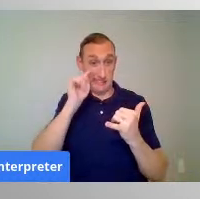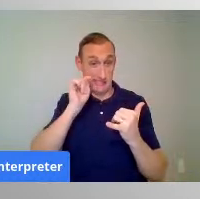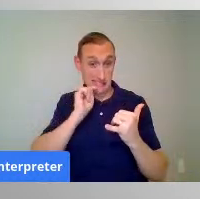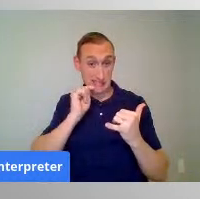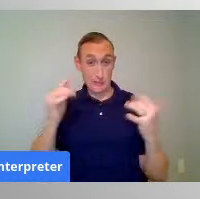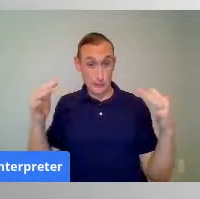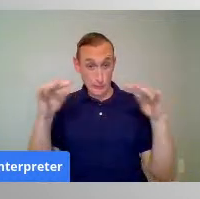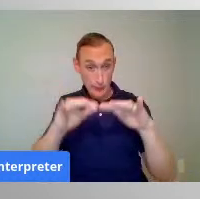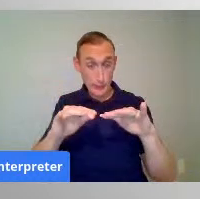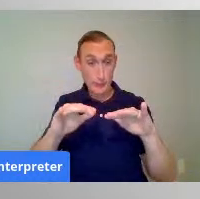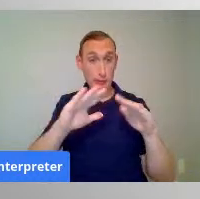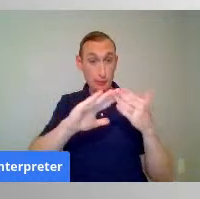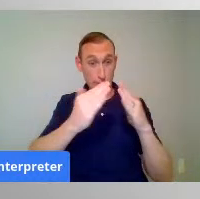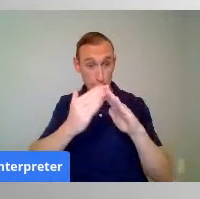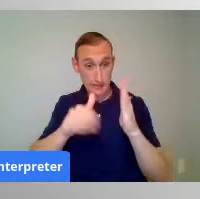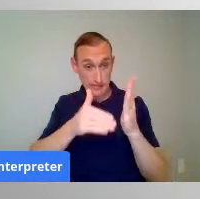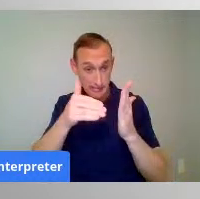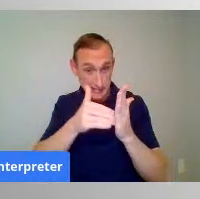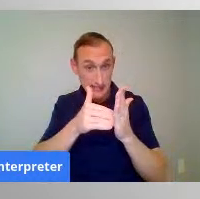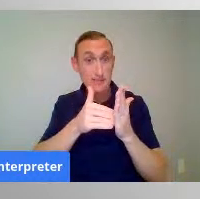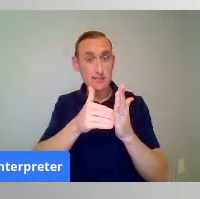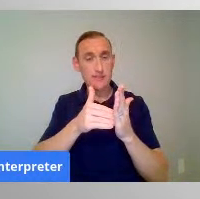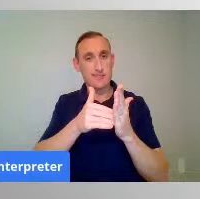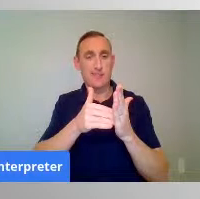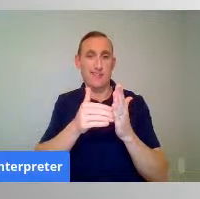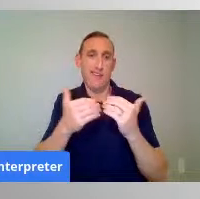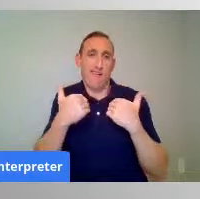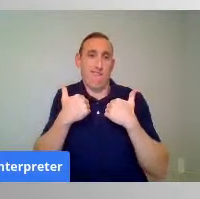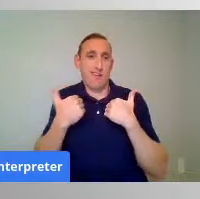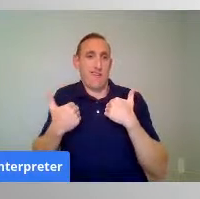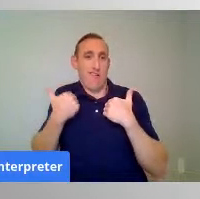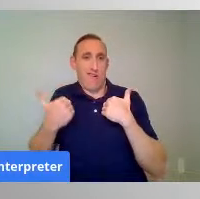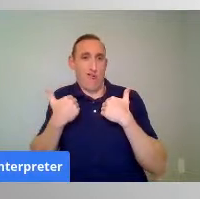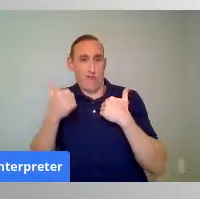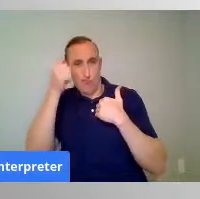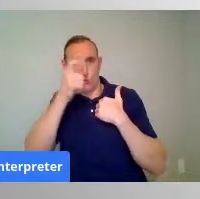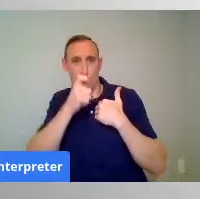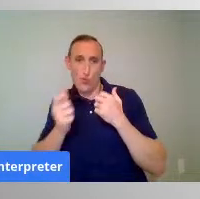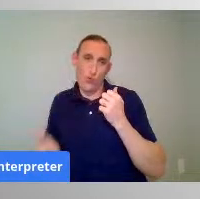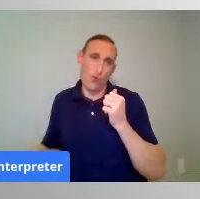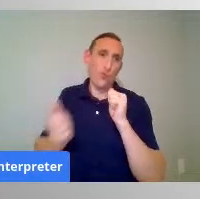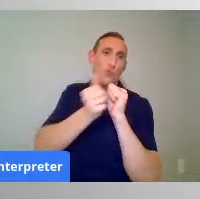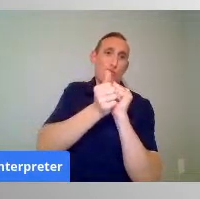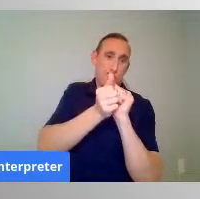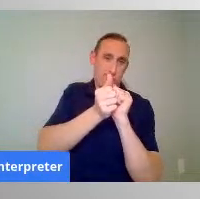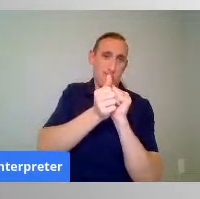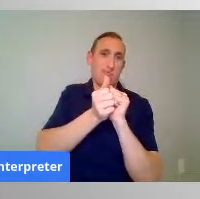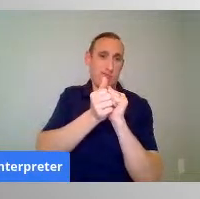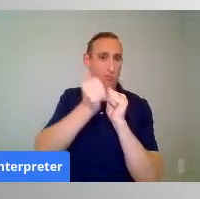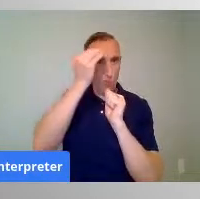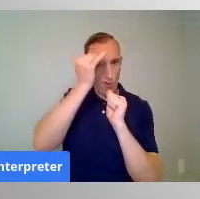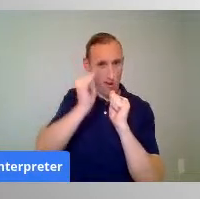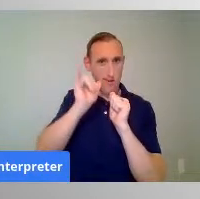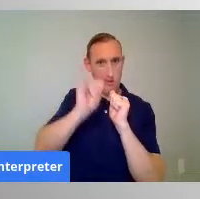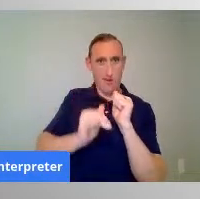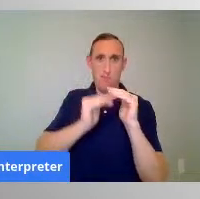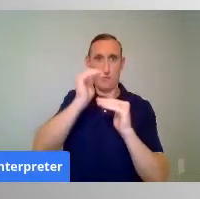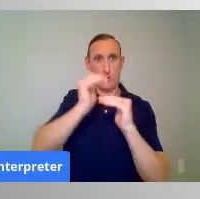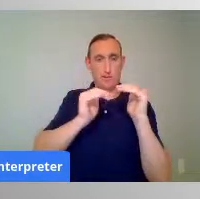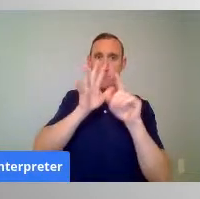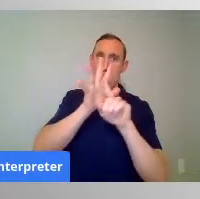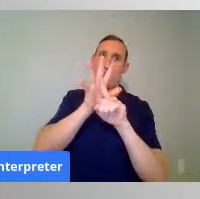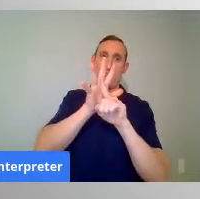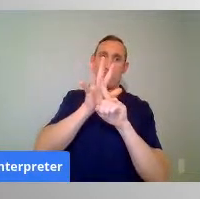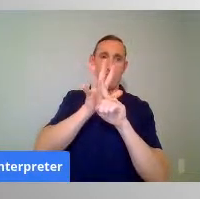they're engaging a lot either with their younger siblings or other younger siblings in the community, because those sites are so popular for 5 to